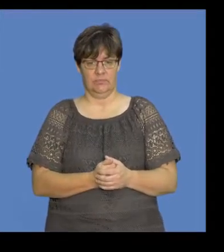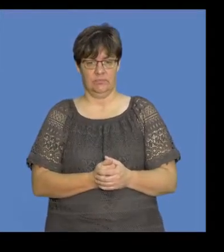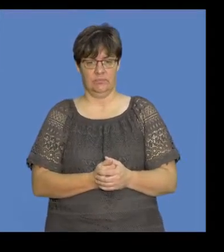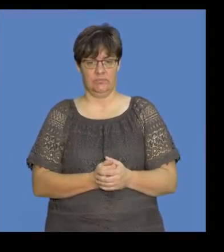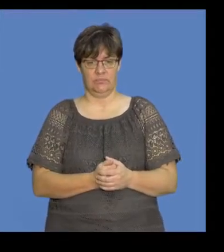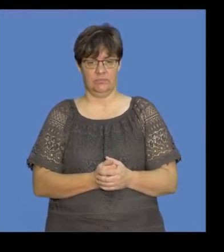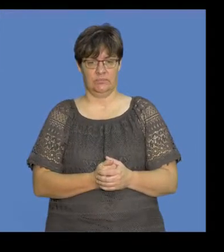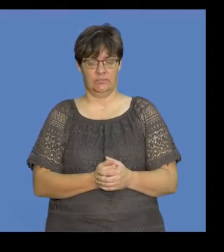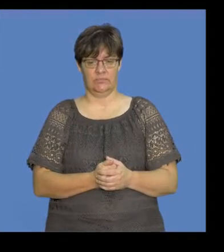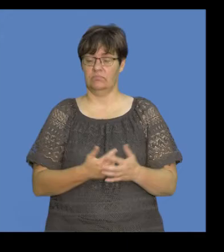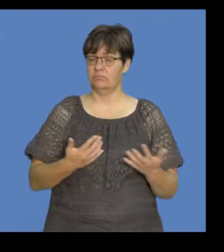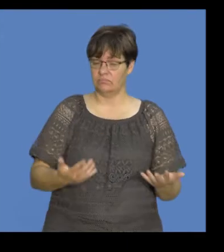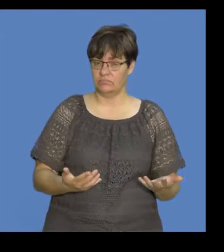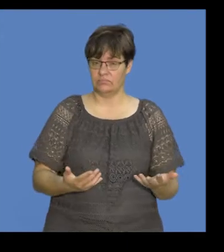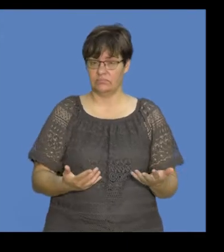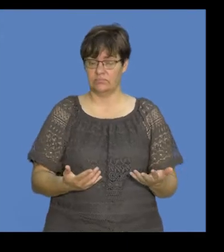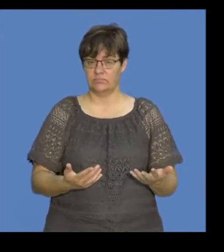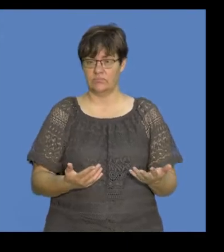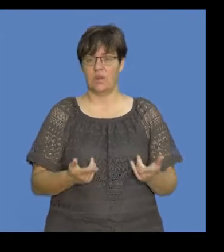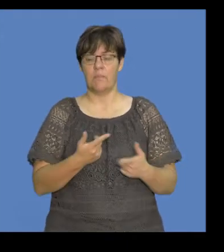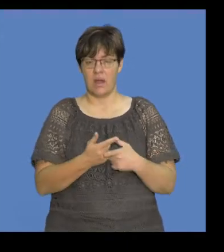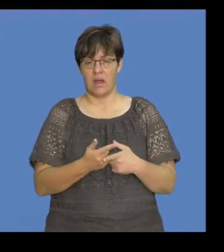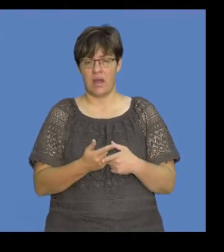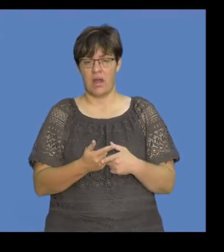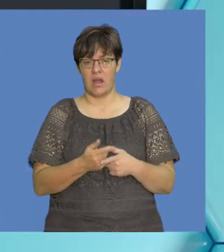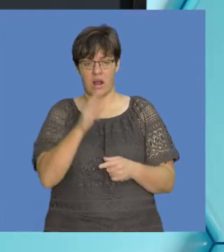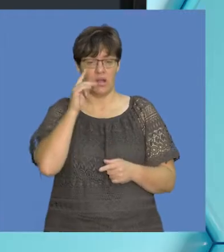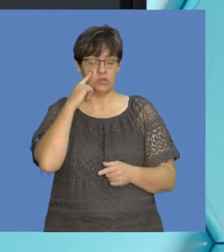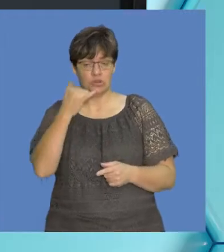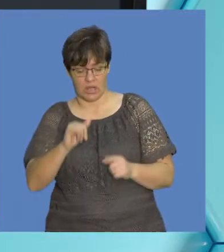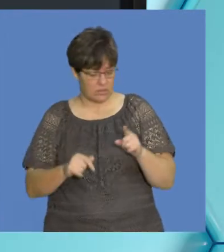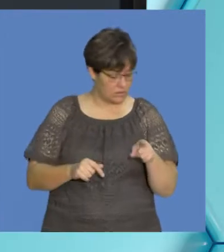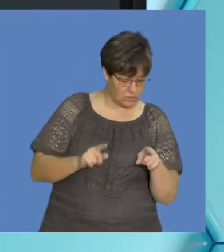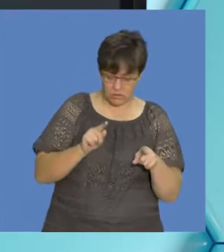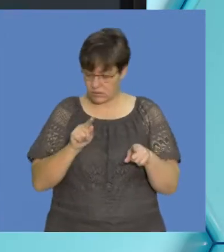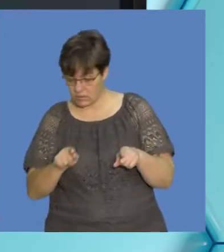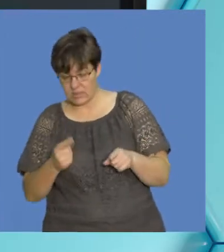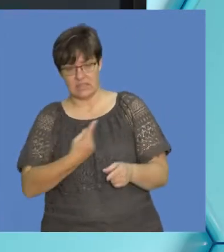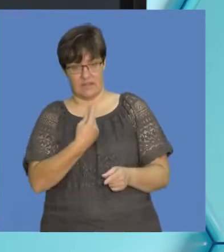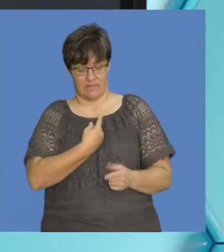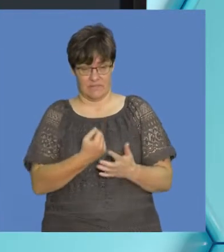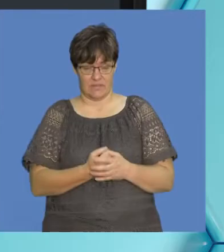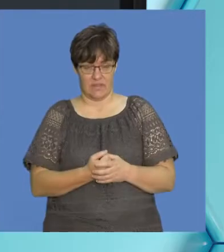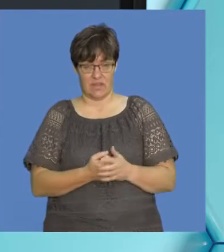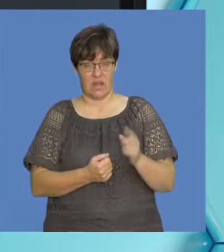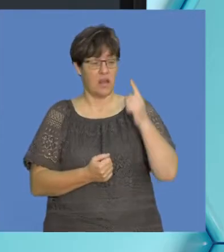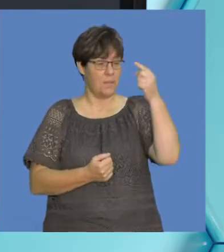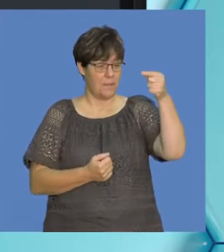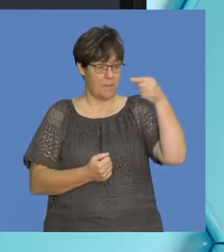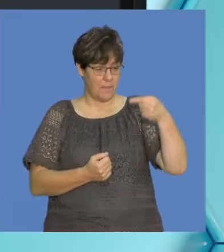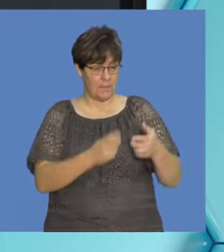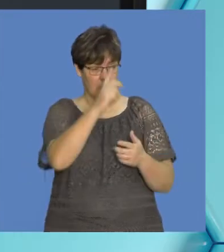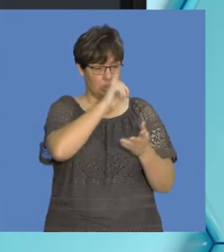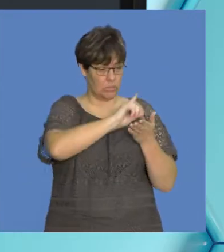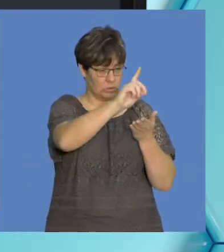we said that you're going to manually check. What are you going to do? You're going to verify all your deposits